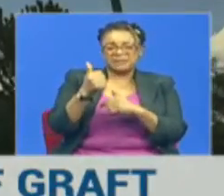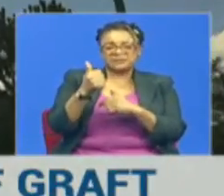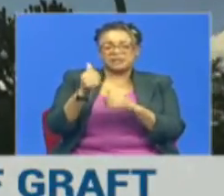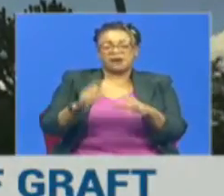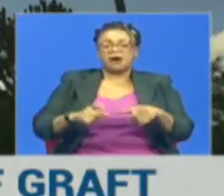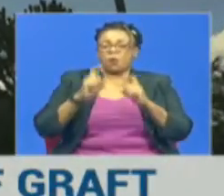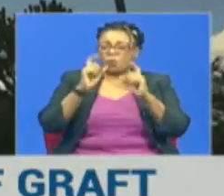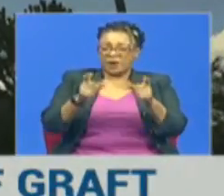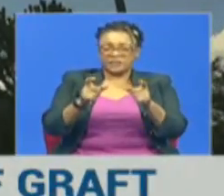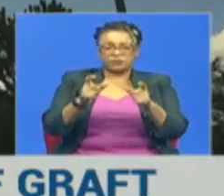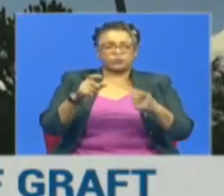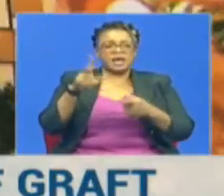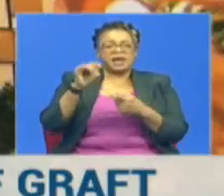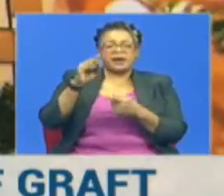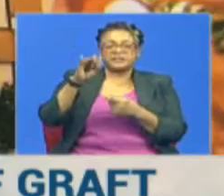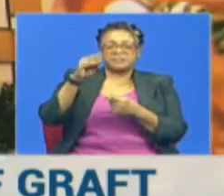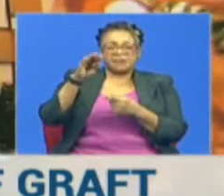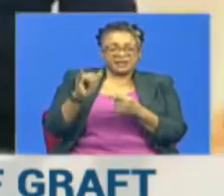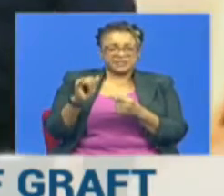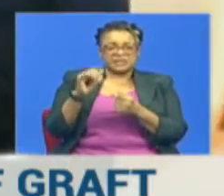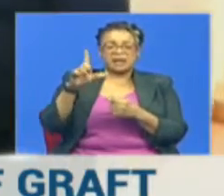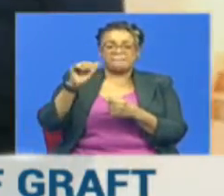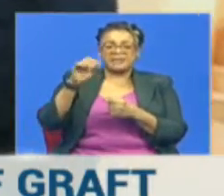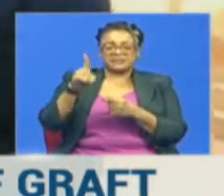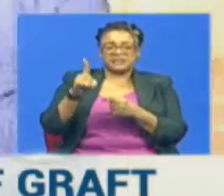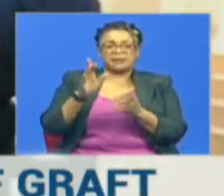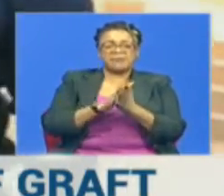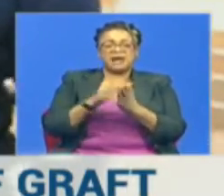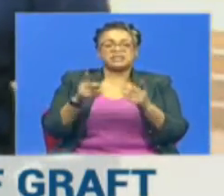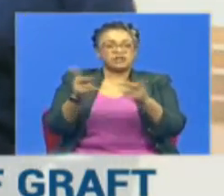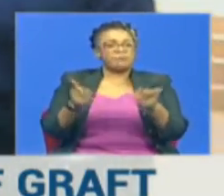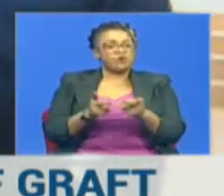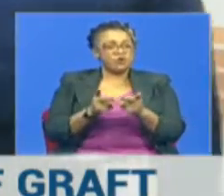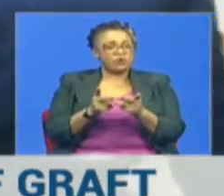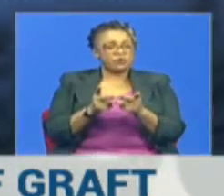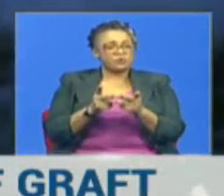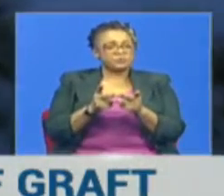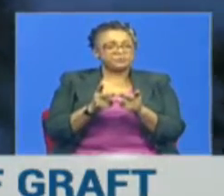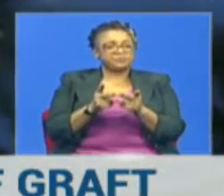Erad Supplies Limited by a tribunal.